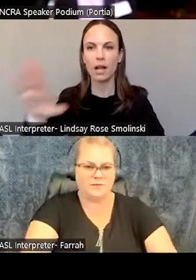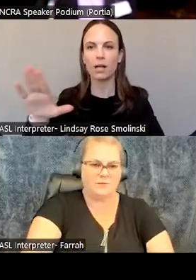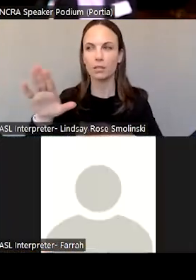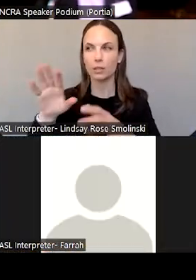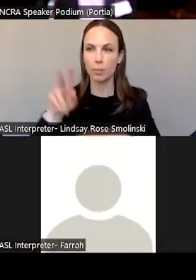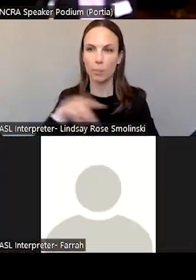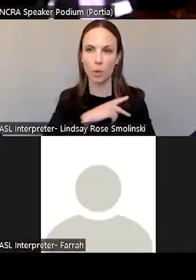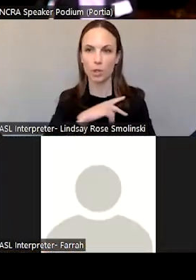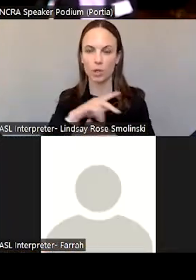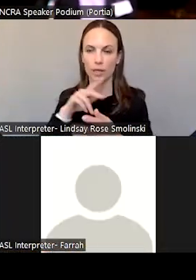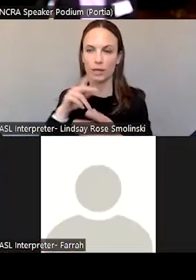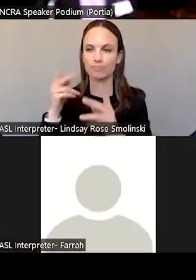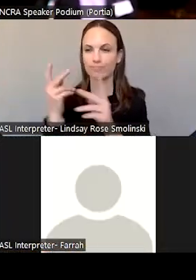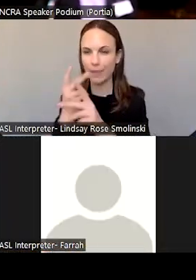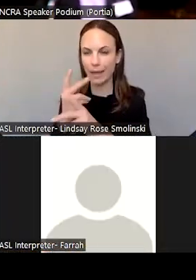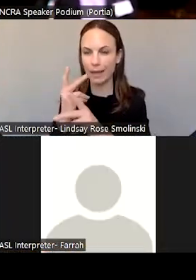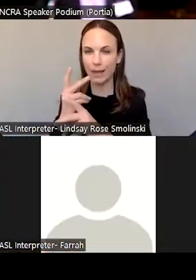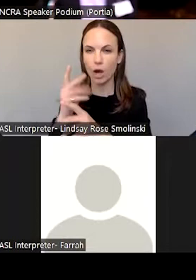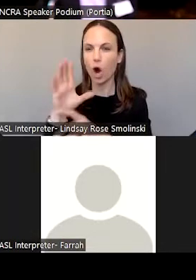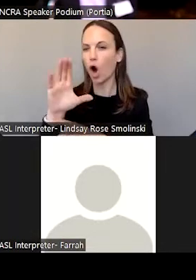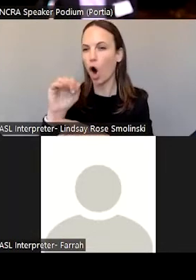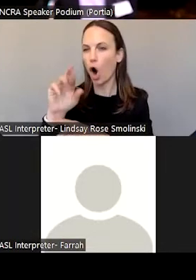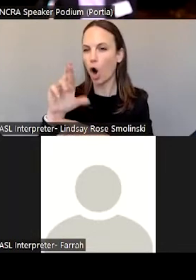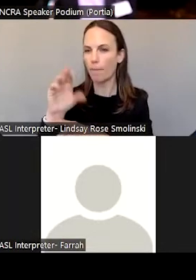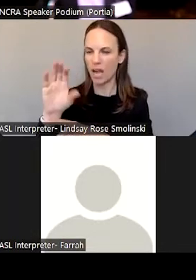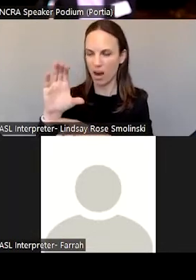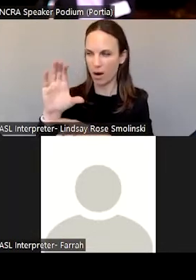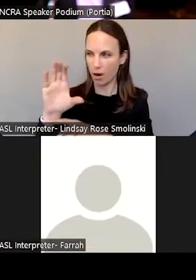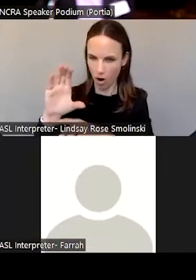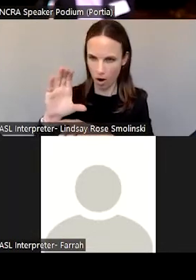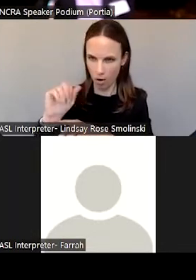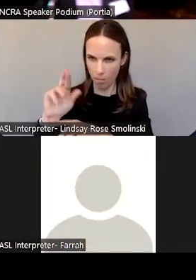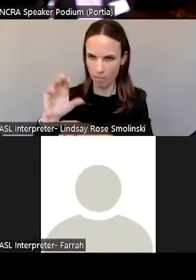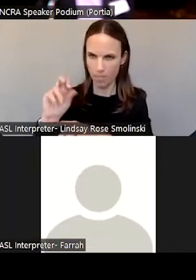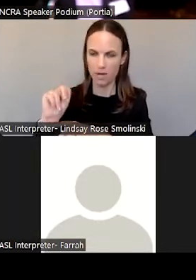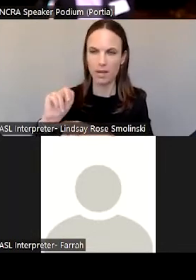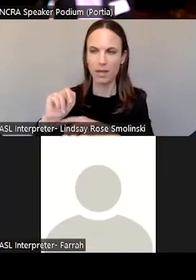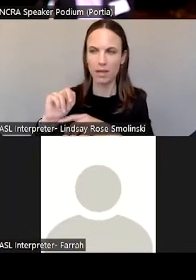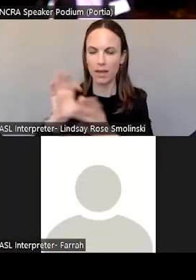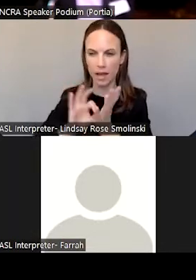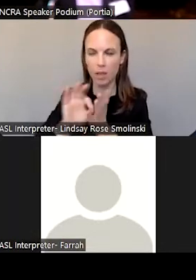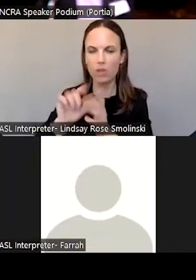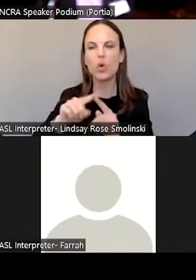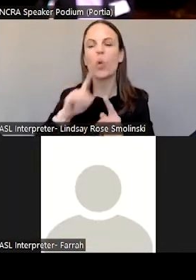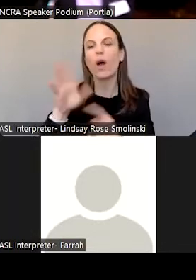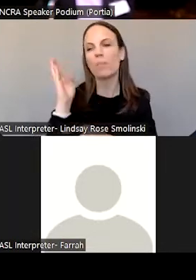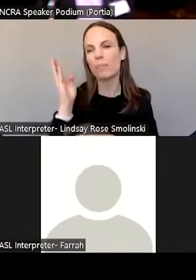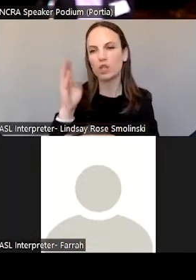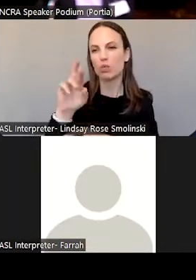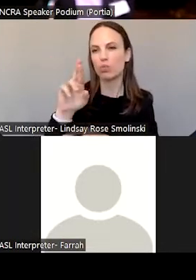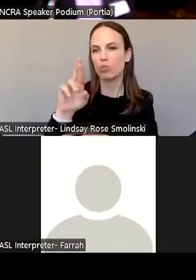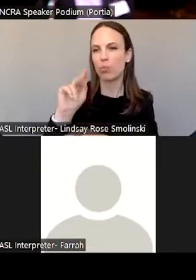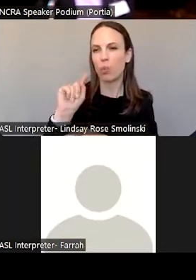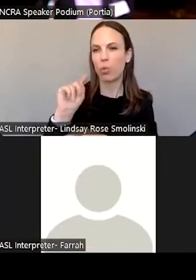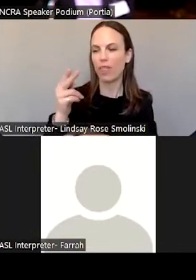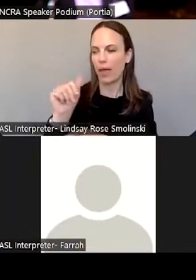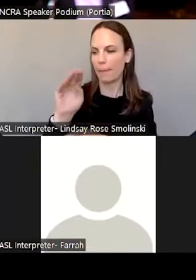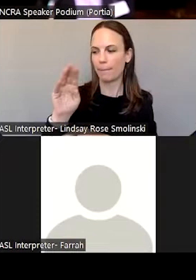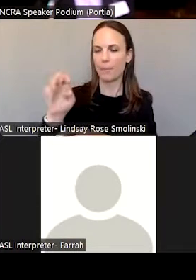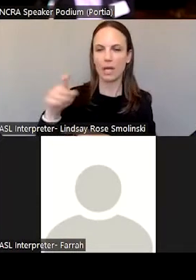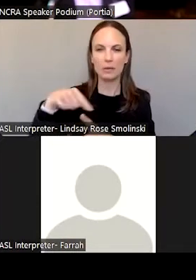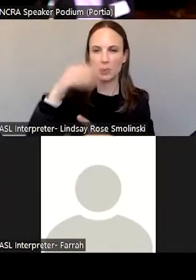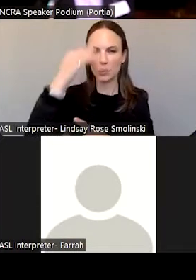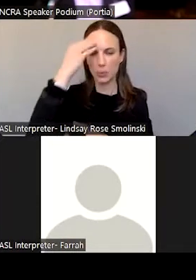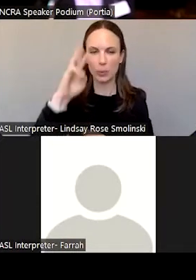Jessica had a family emergency yesterday, and so pinch hitting for Jessica will be Ruth Abbe, who is well known to many of you